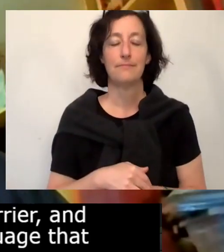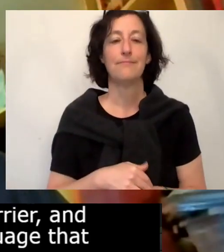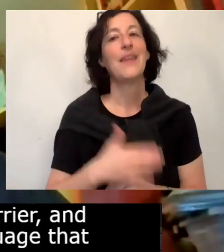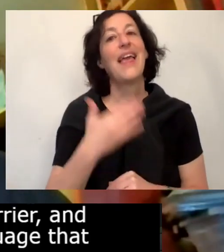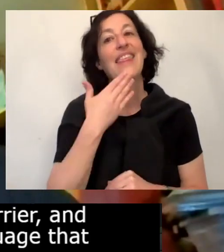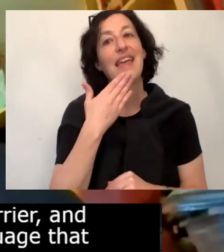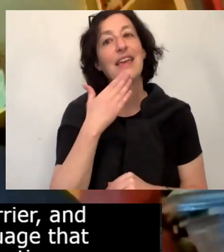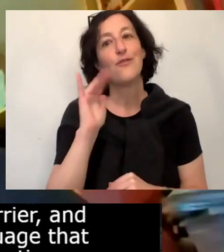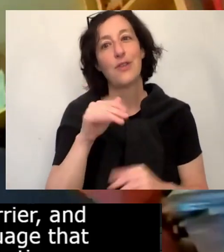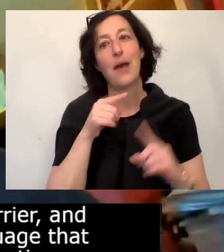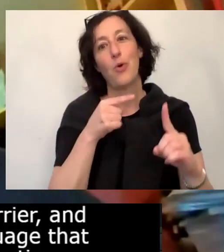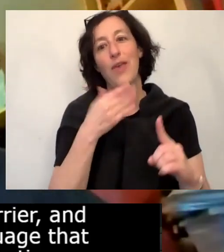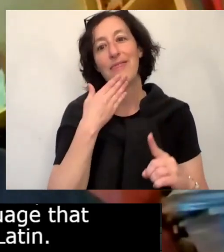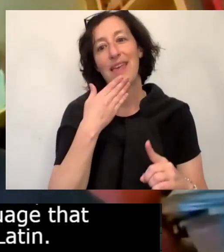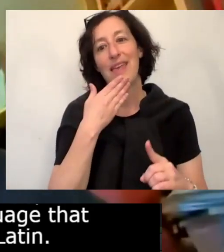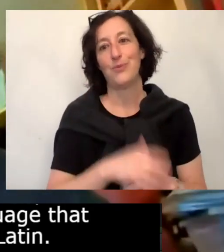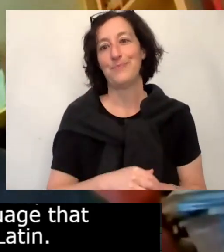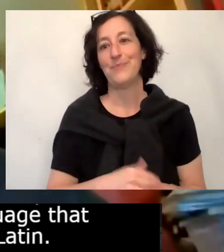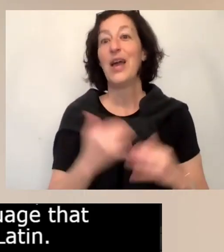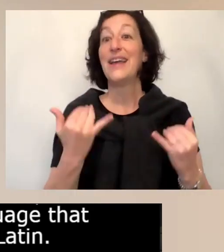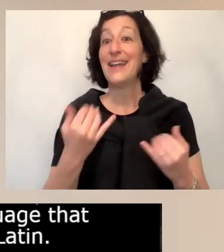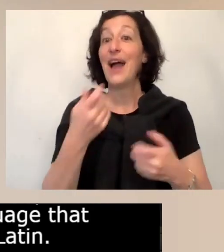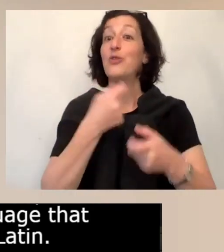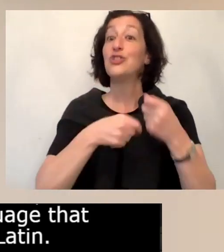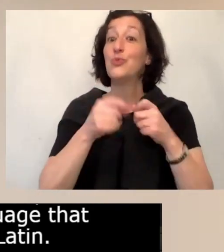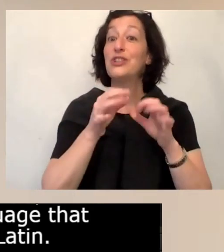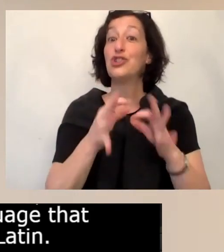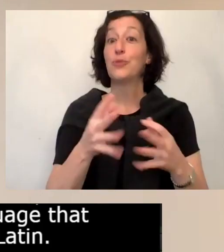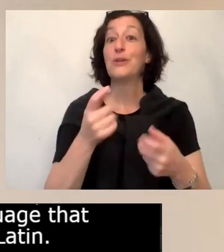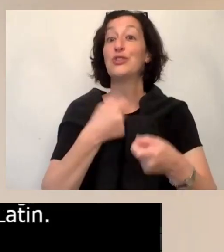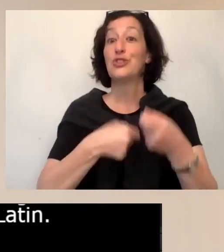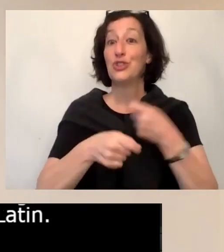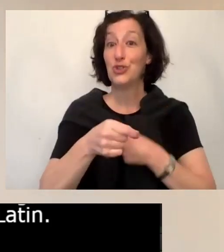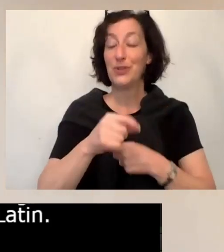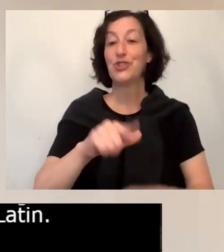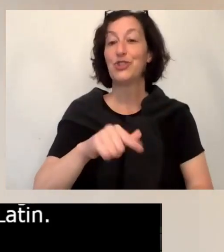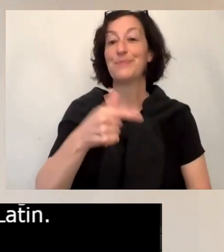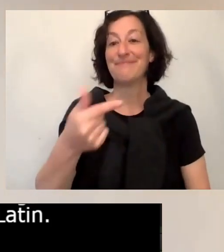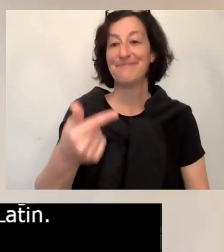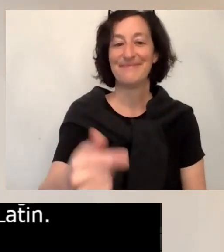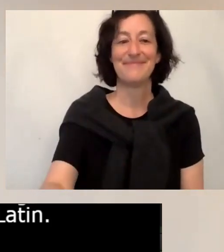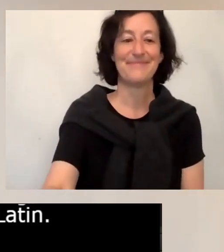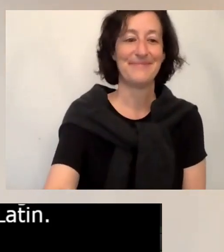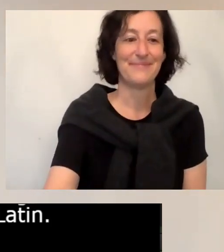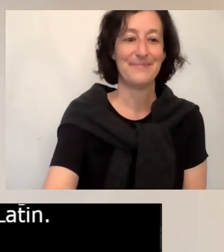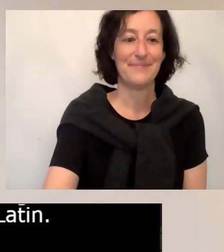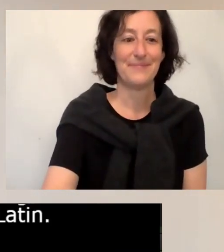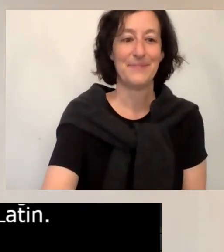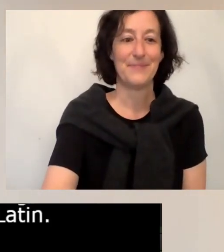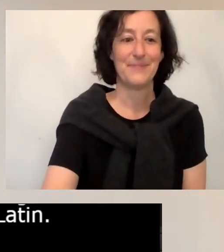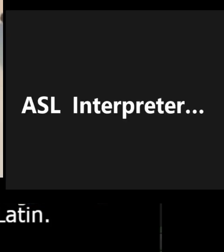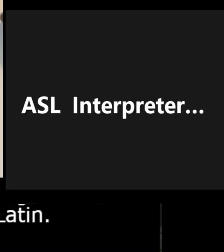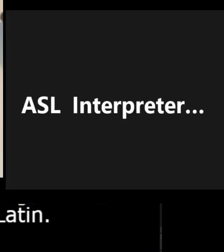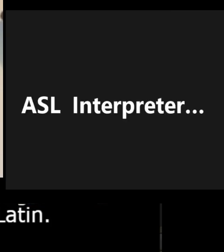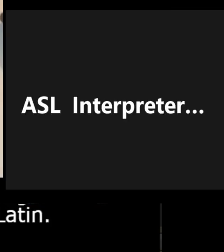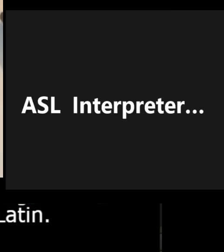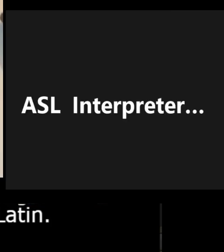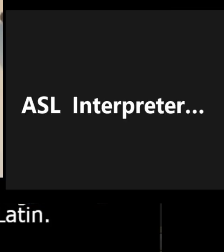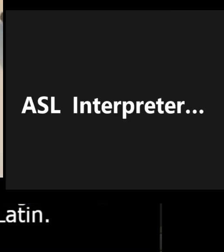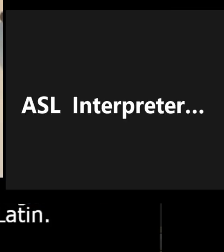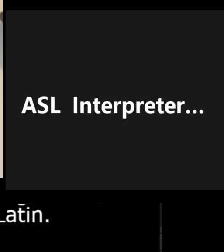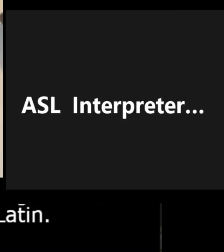Skip, for that. Thank you, Skip. We have another question from Jenny Wenland in the